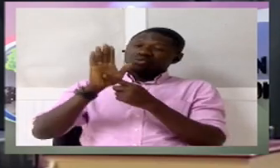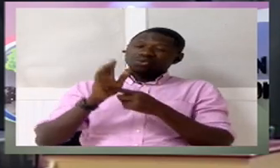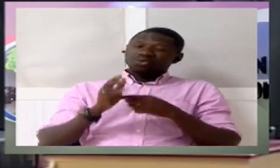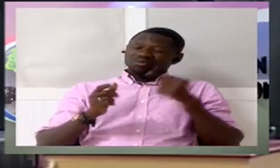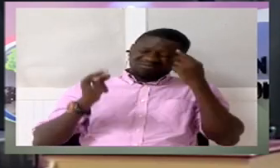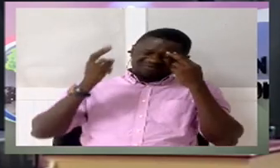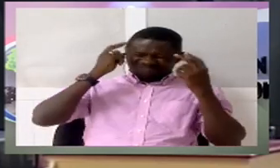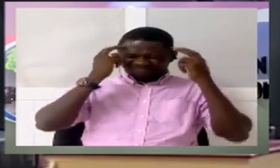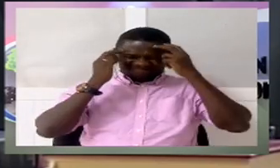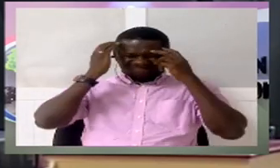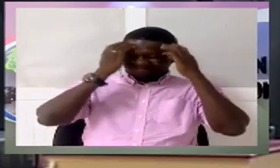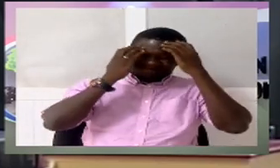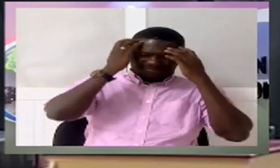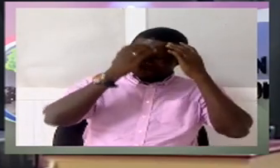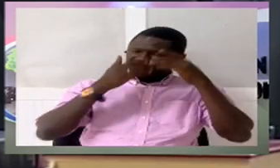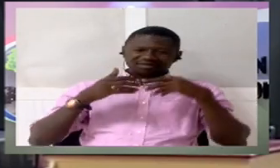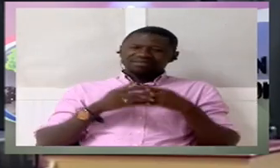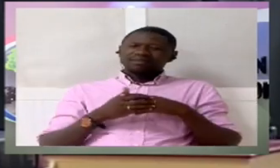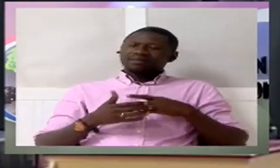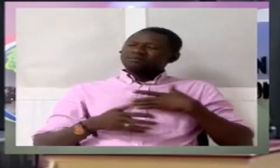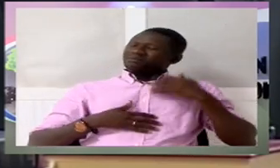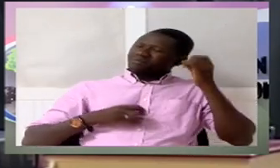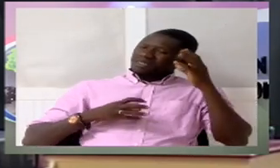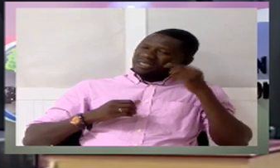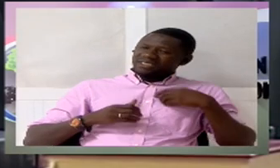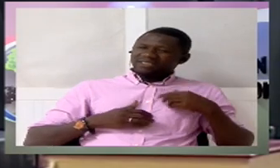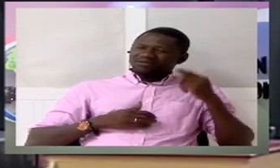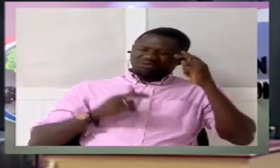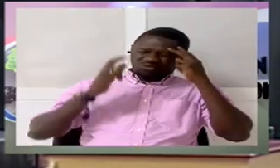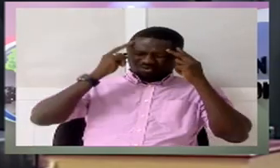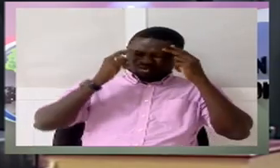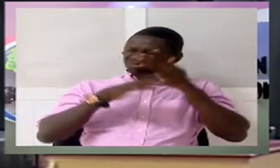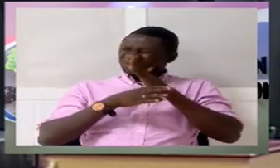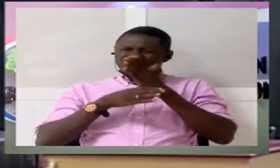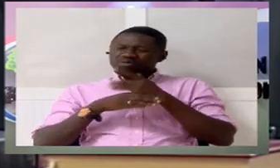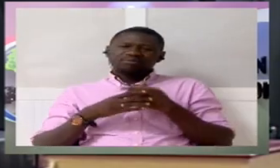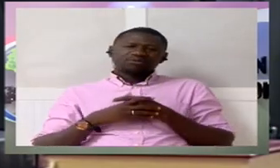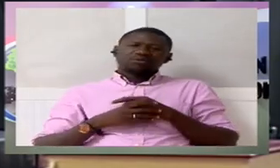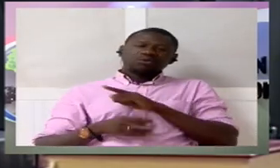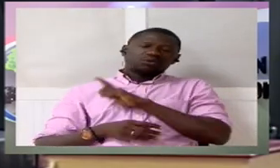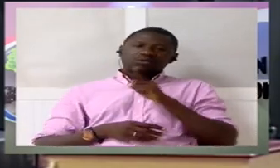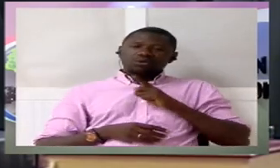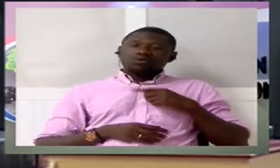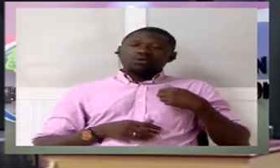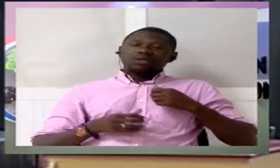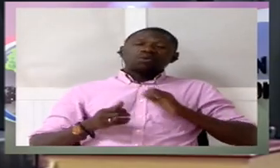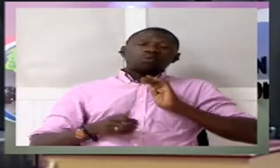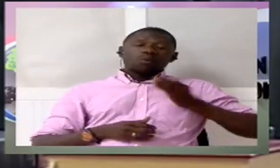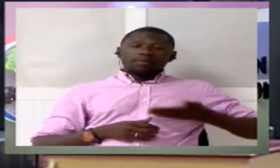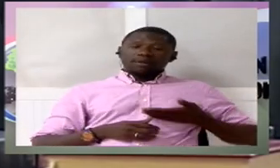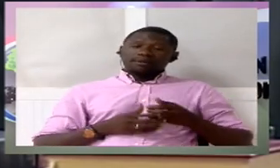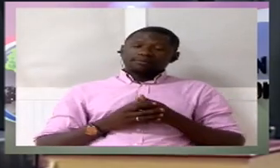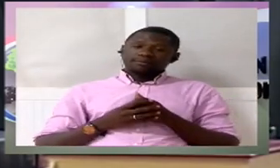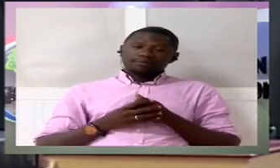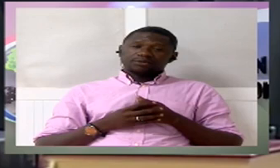Purukana ha jai hakili jakaso fintindi. Pain and trauma. Koleyal ninghake niku yalu. We the women.